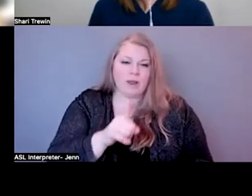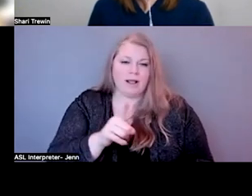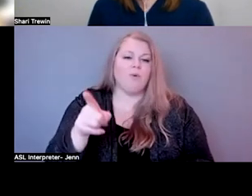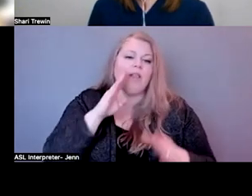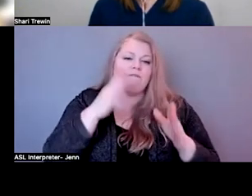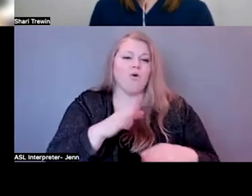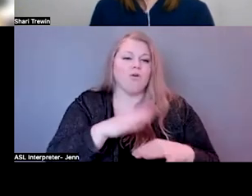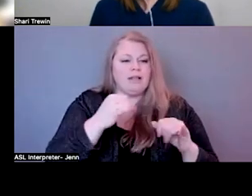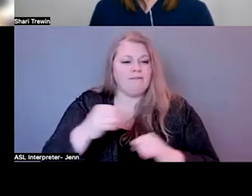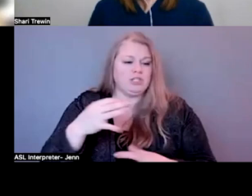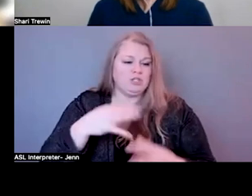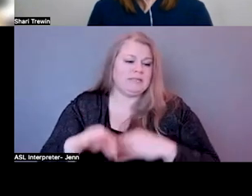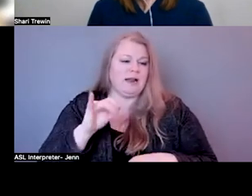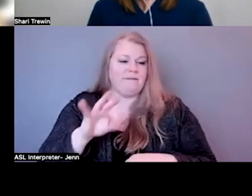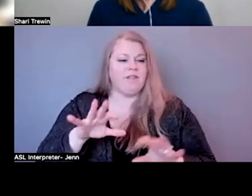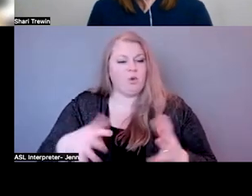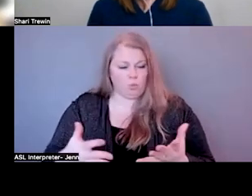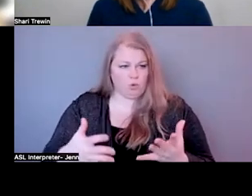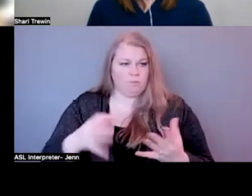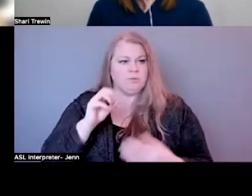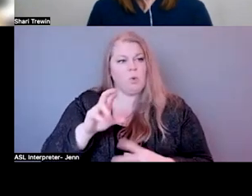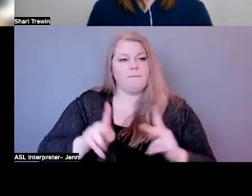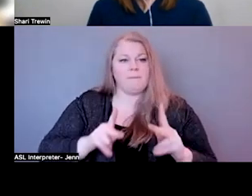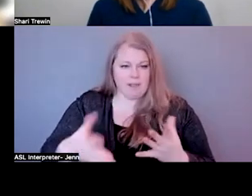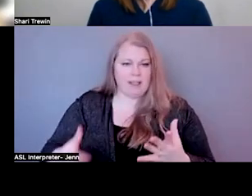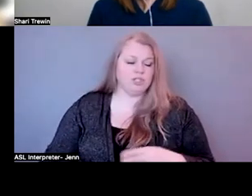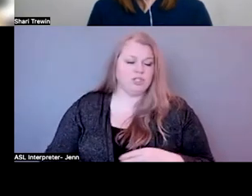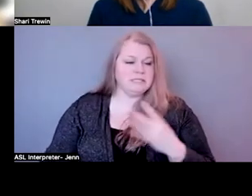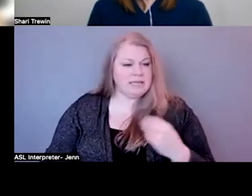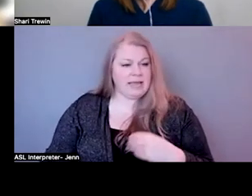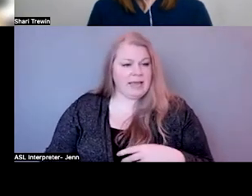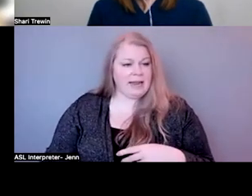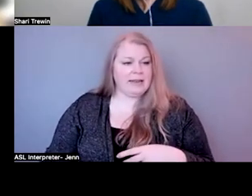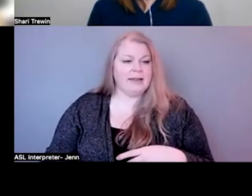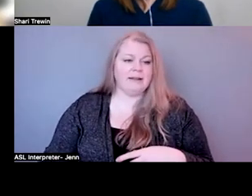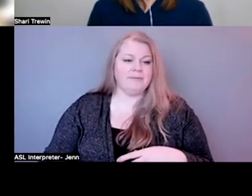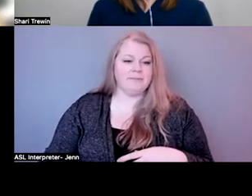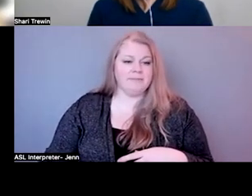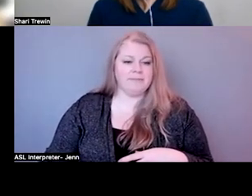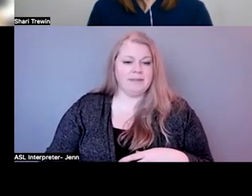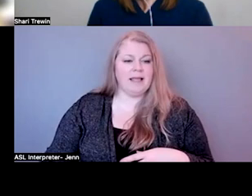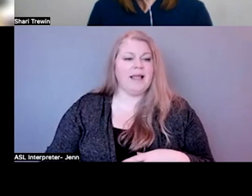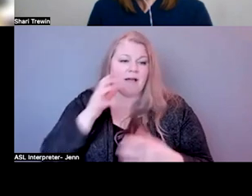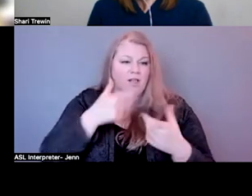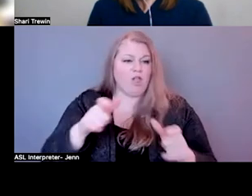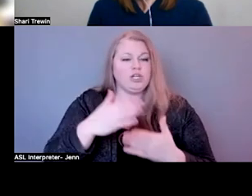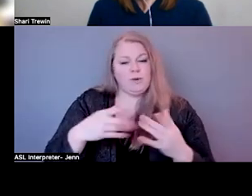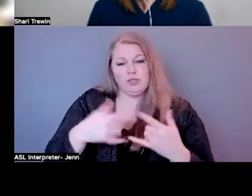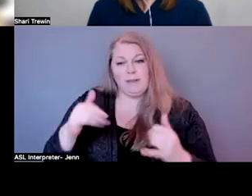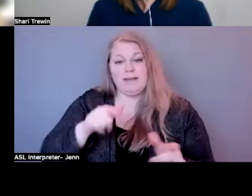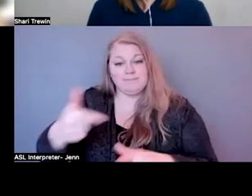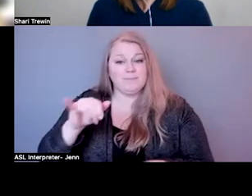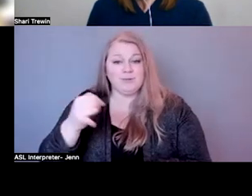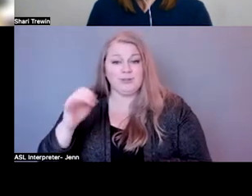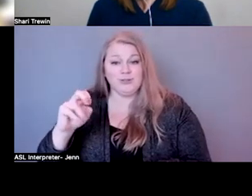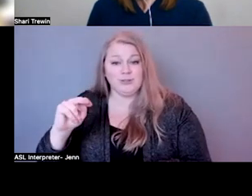the individual rather than on groups or populations. And I think that that's going to have a large part to play here. Jennifer. Thank